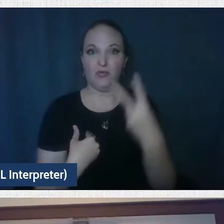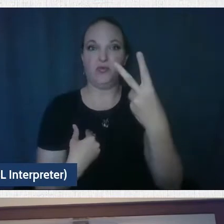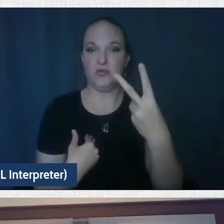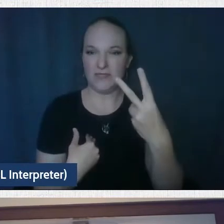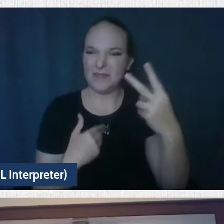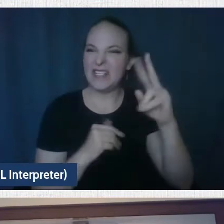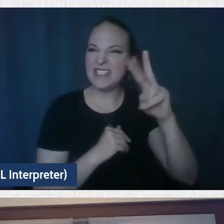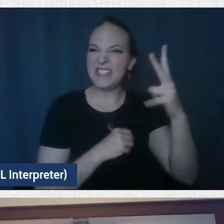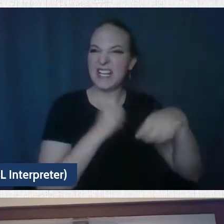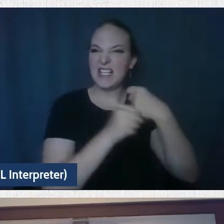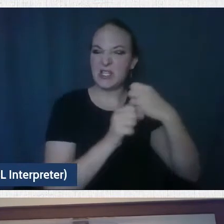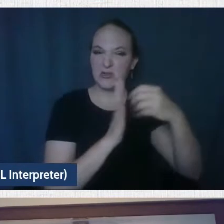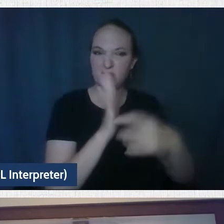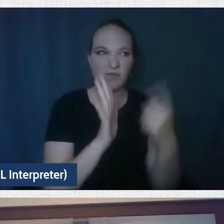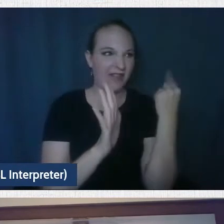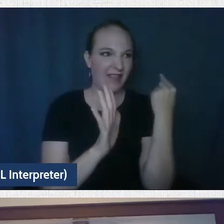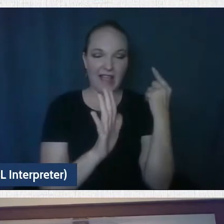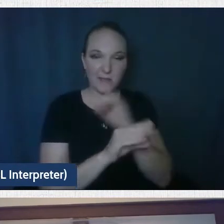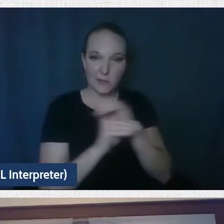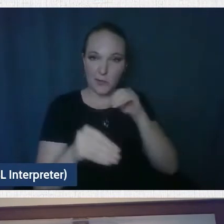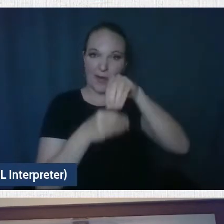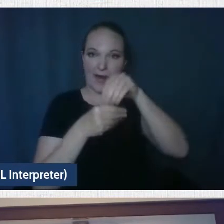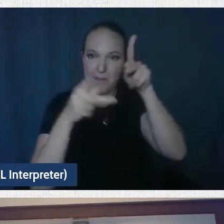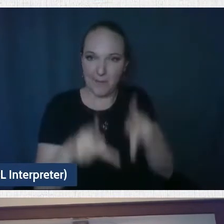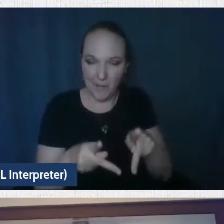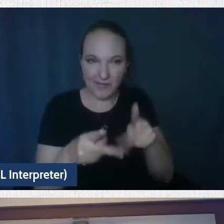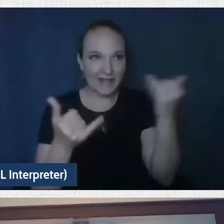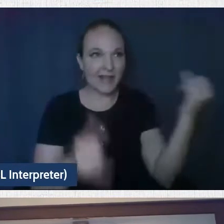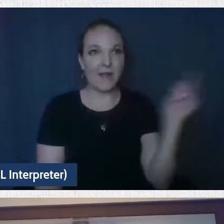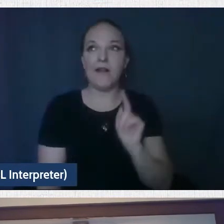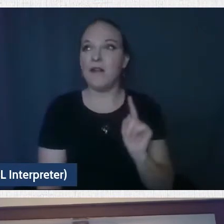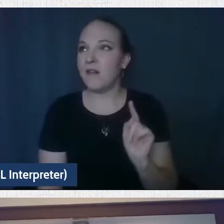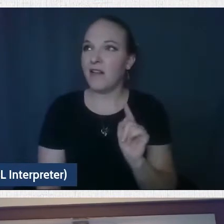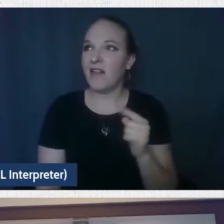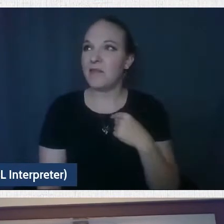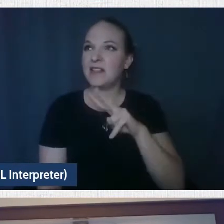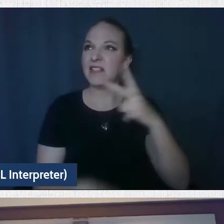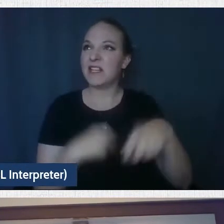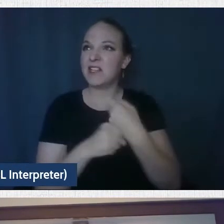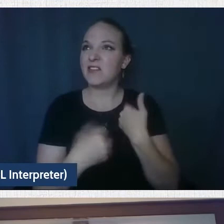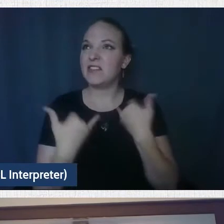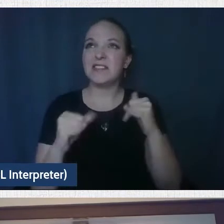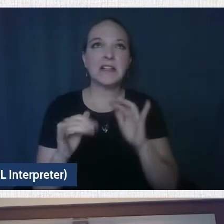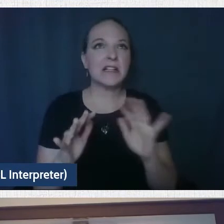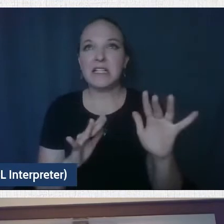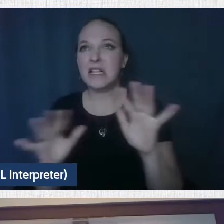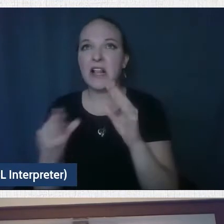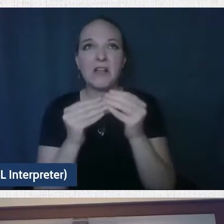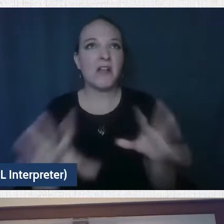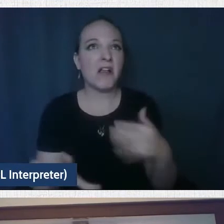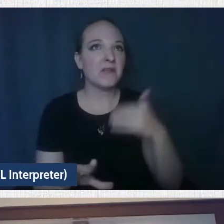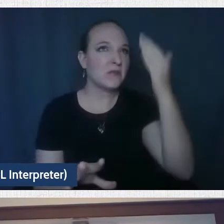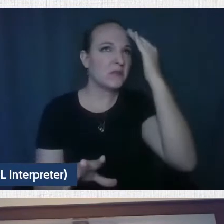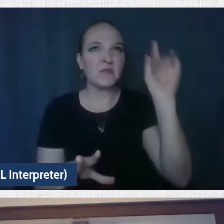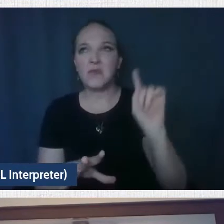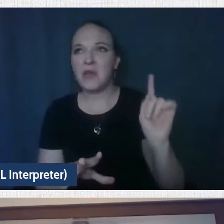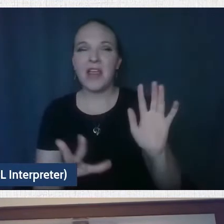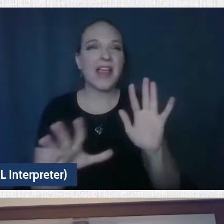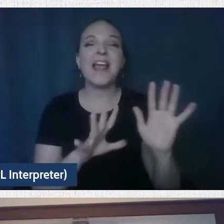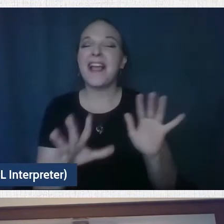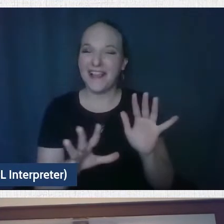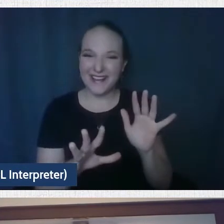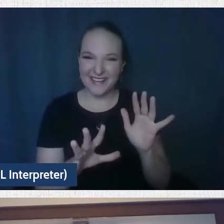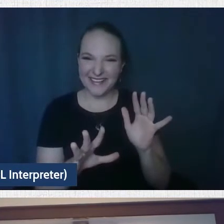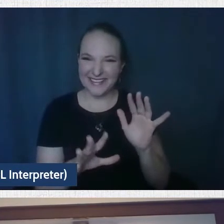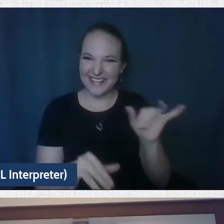second-year students who are lost on campus and trying to find their way around campus and what to do. We were